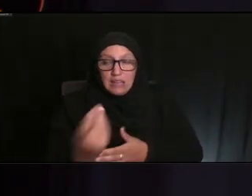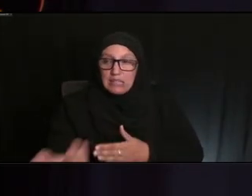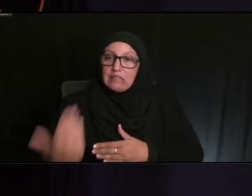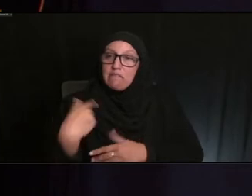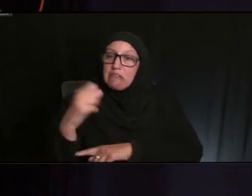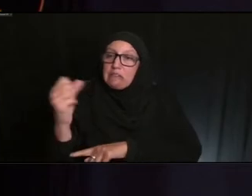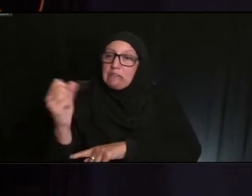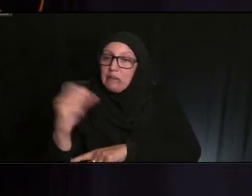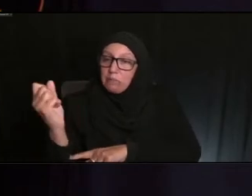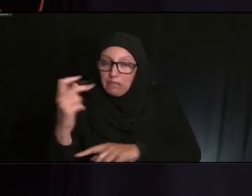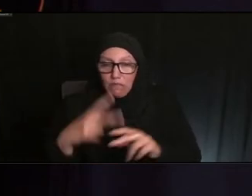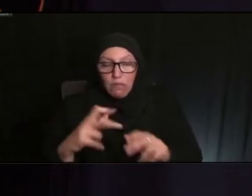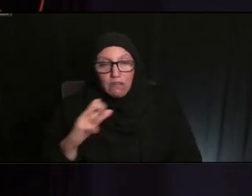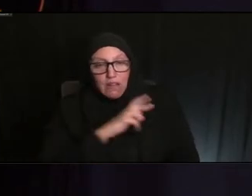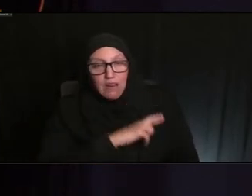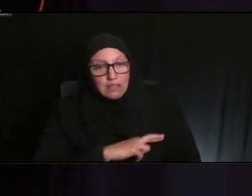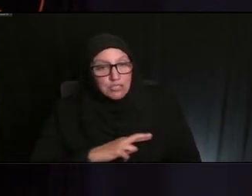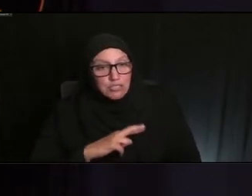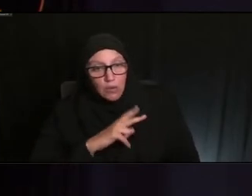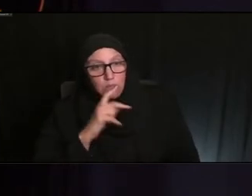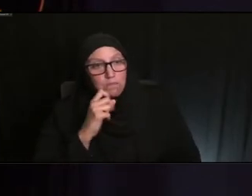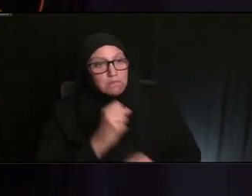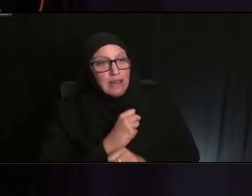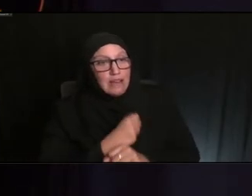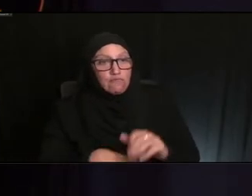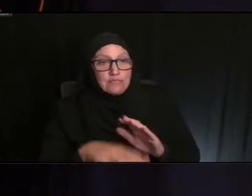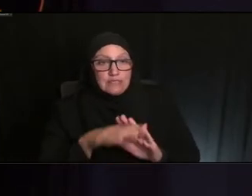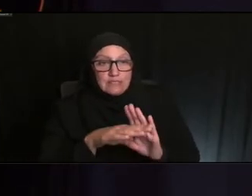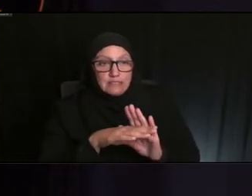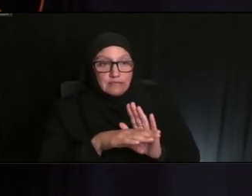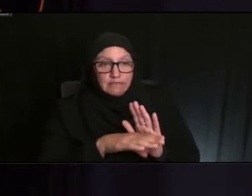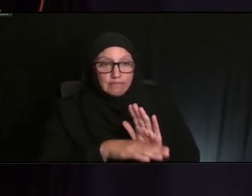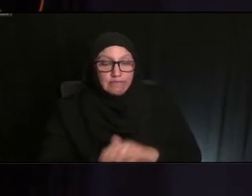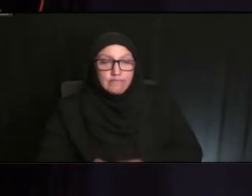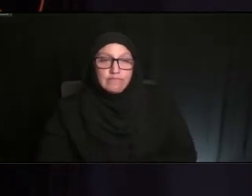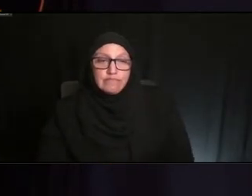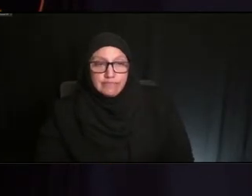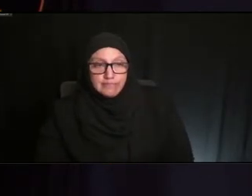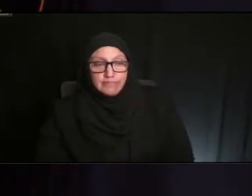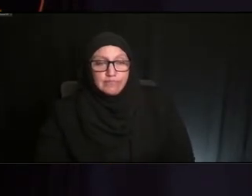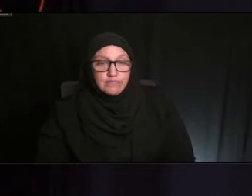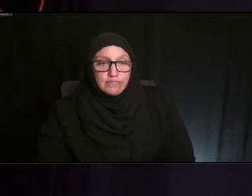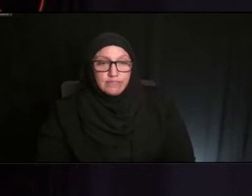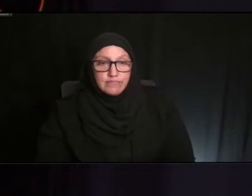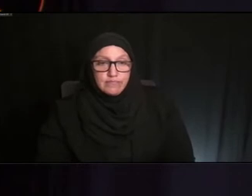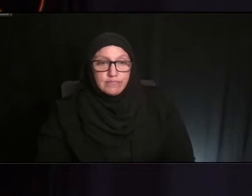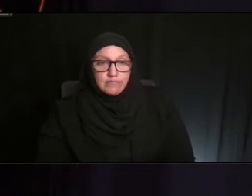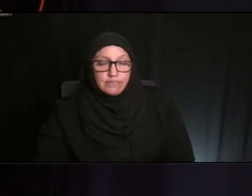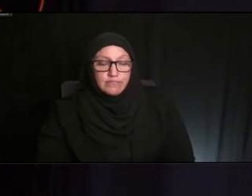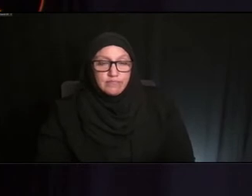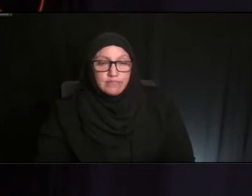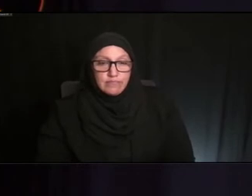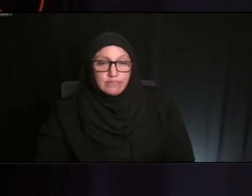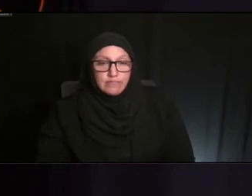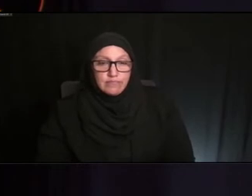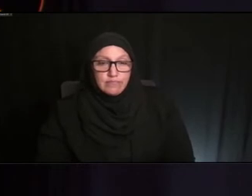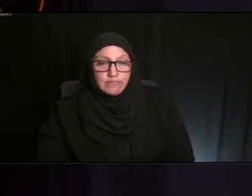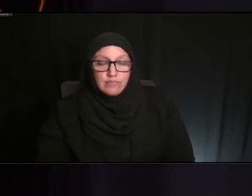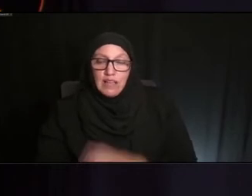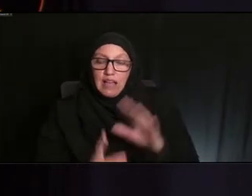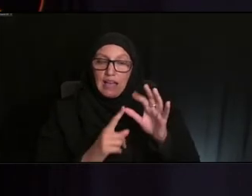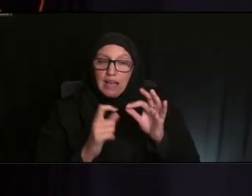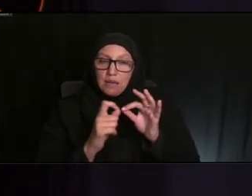them. And they would make the rulings. By the time the Abbasid system